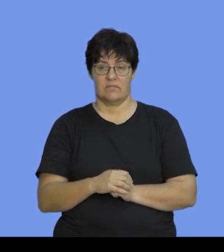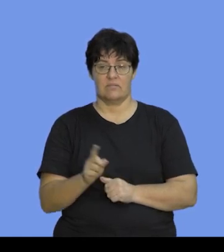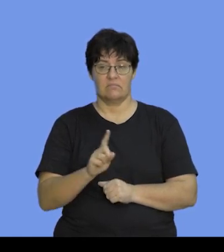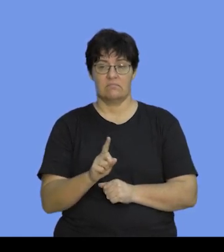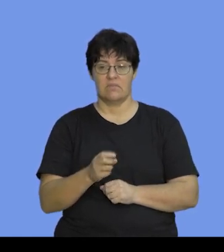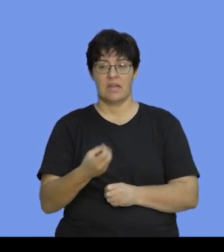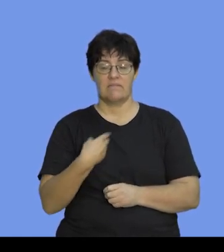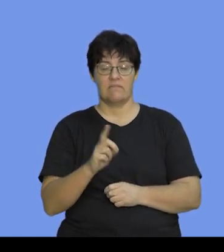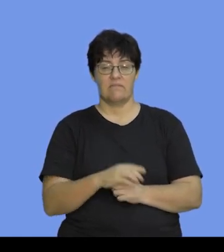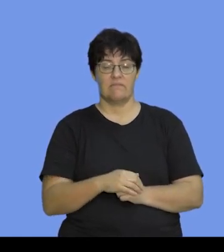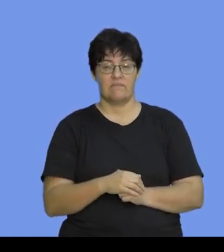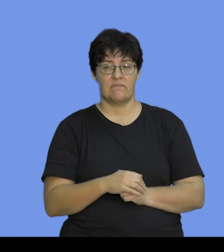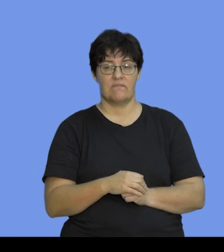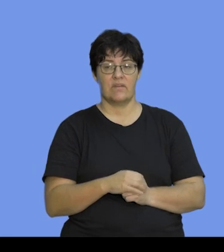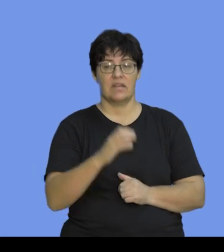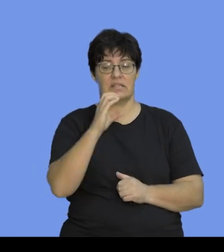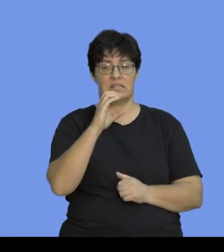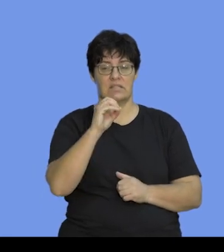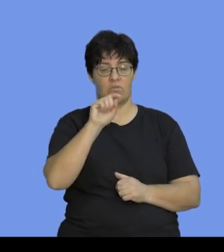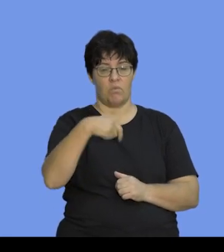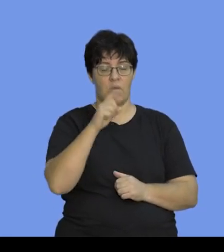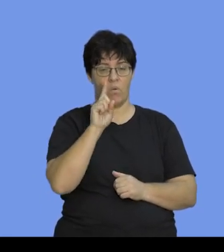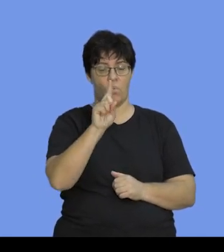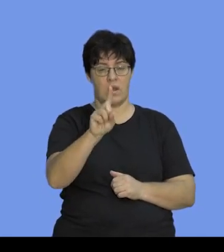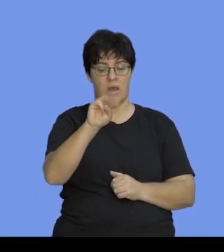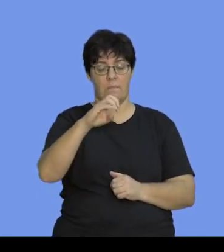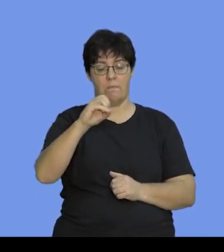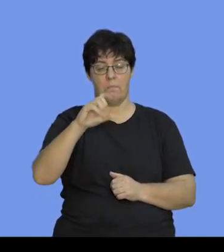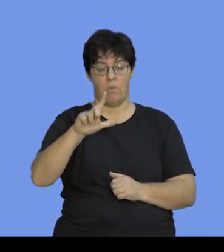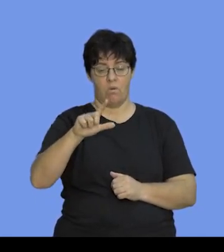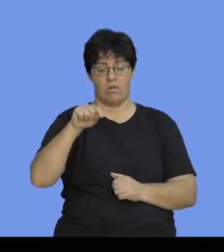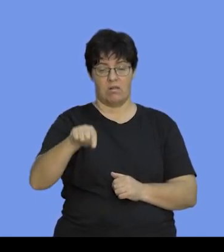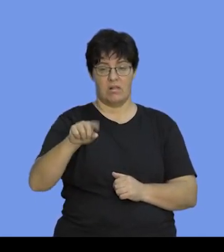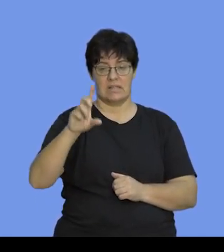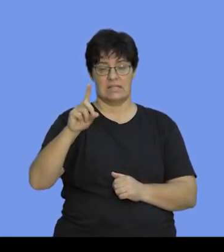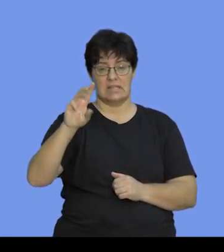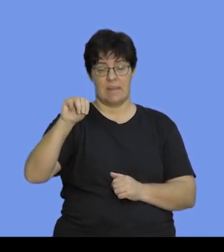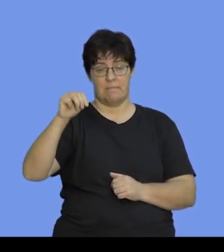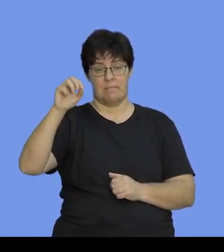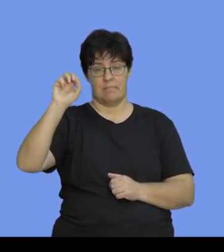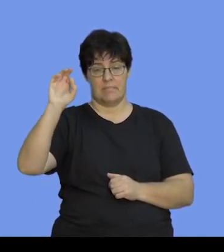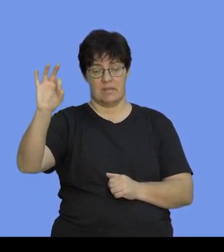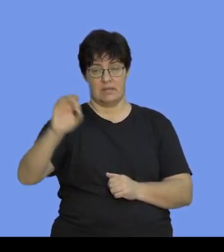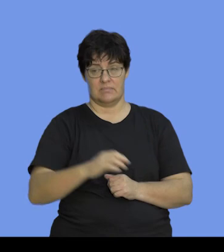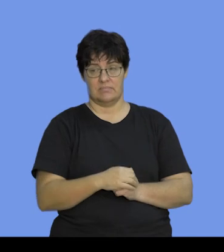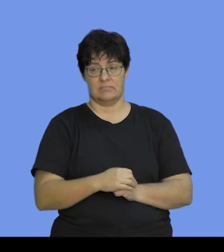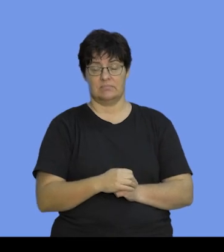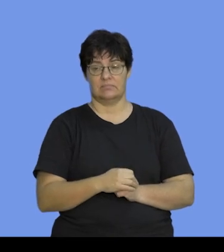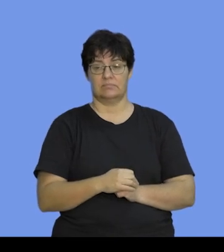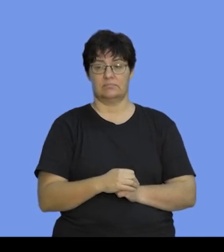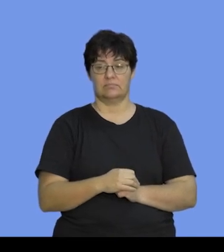gives us a concentration of 0.1 moles per cubic decimeter, okay?